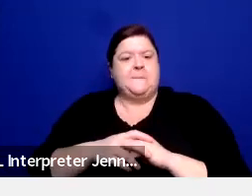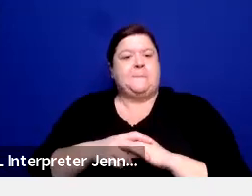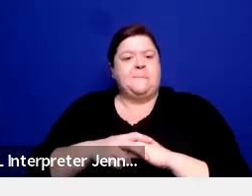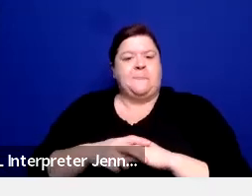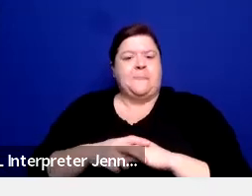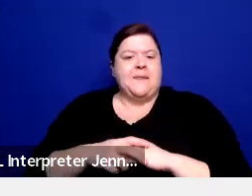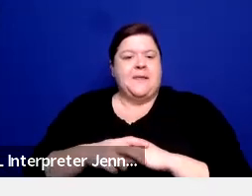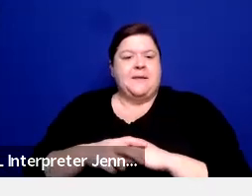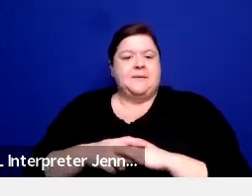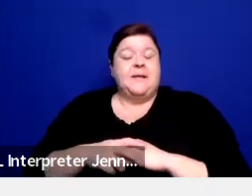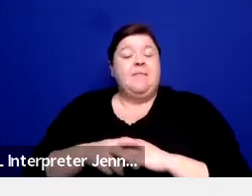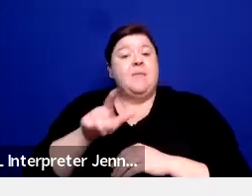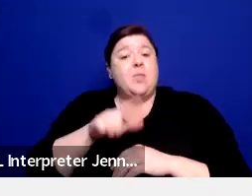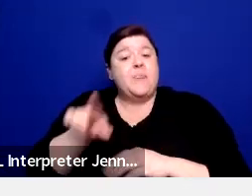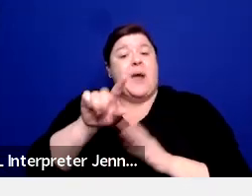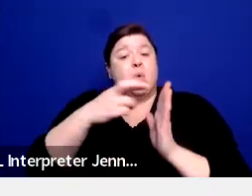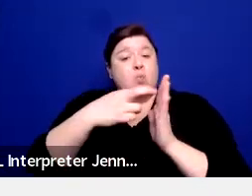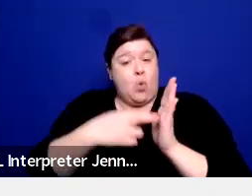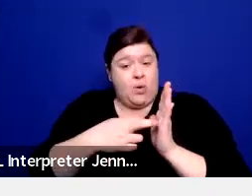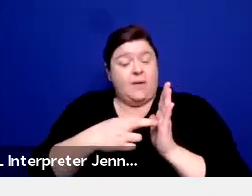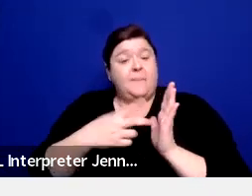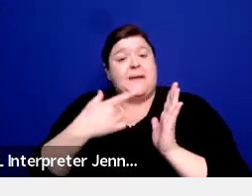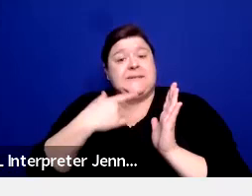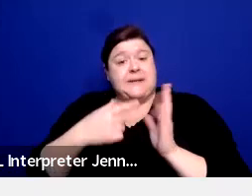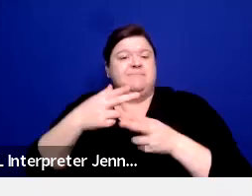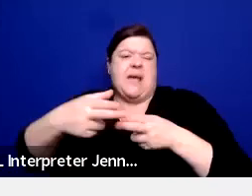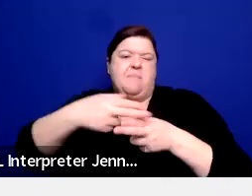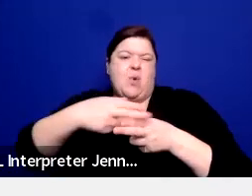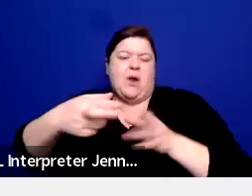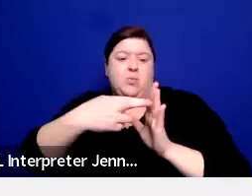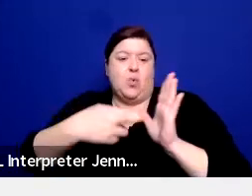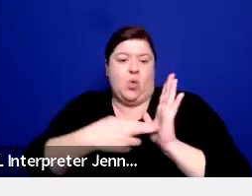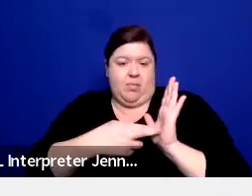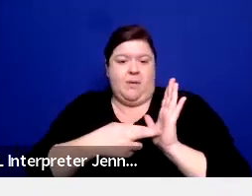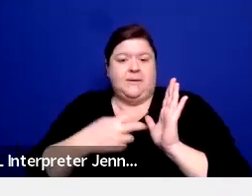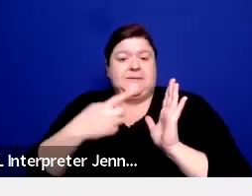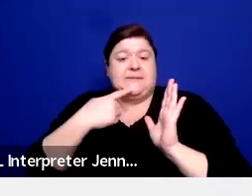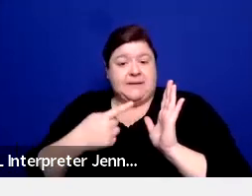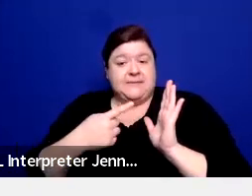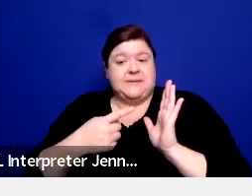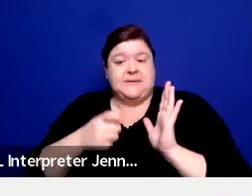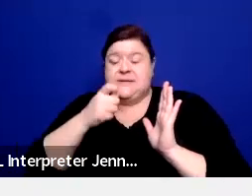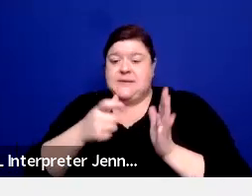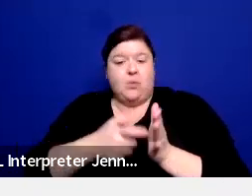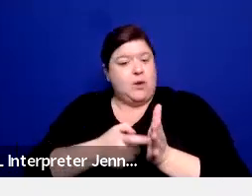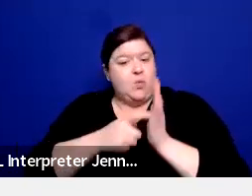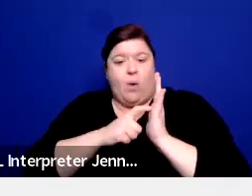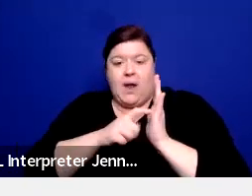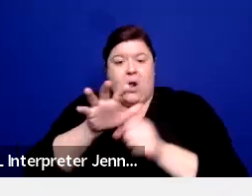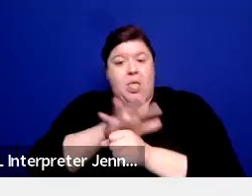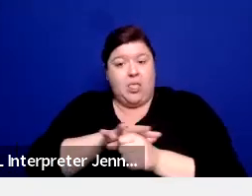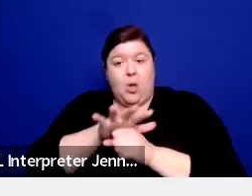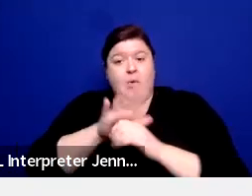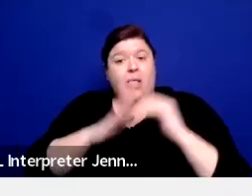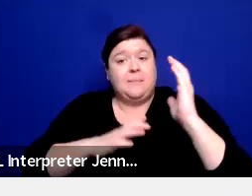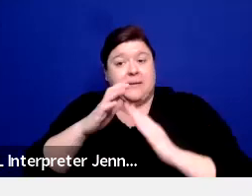Business Services, their rule that they adopted, their temporary rule, lays out an alternative that does not require a local building